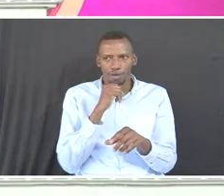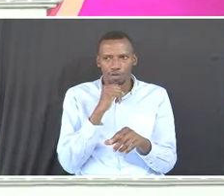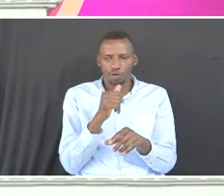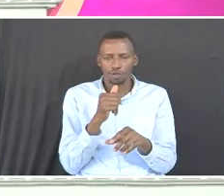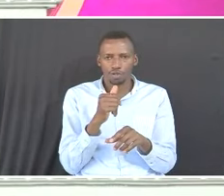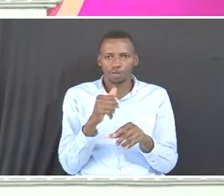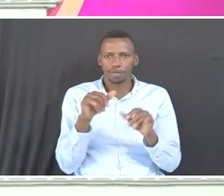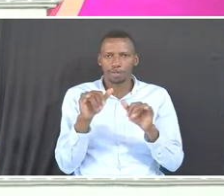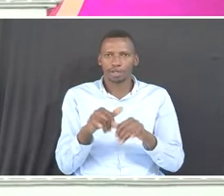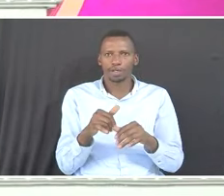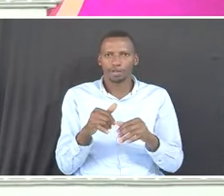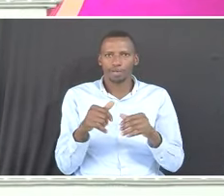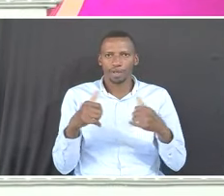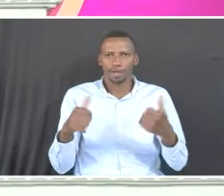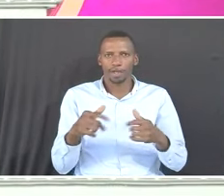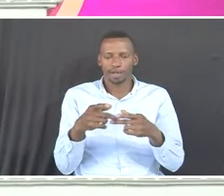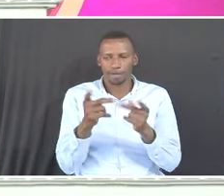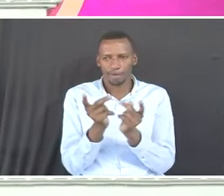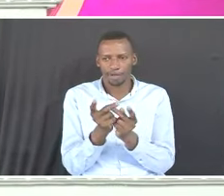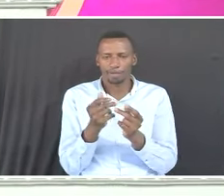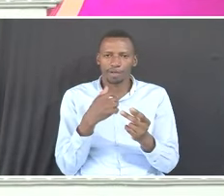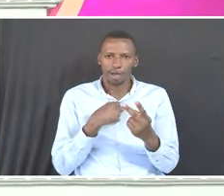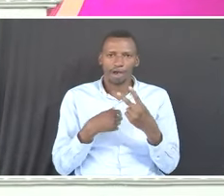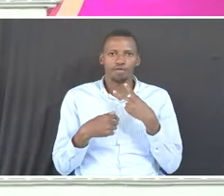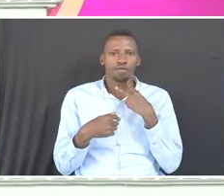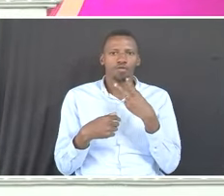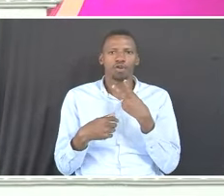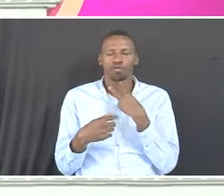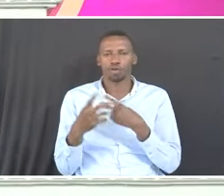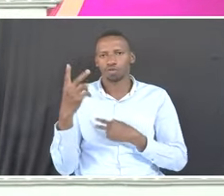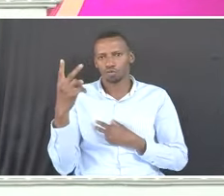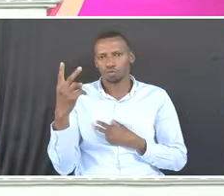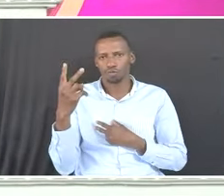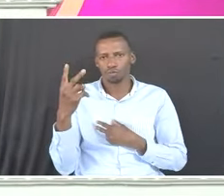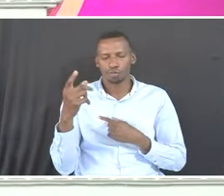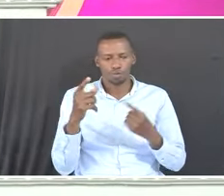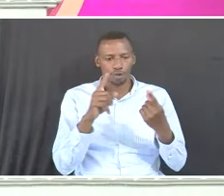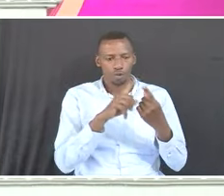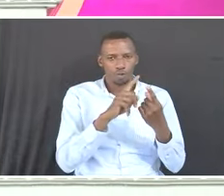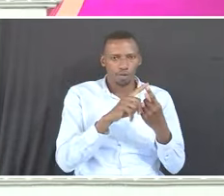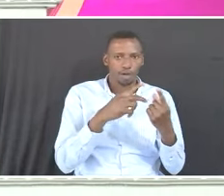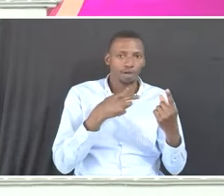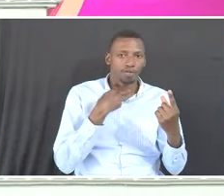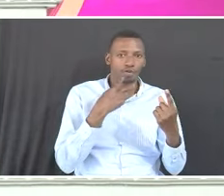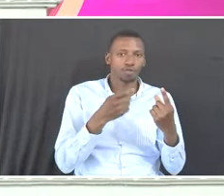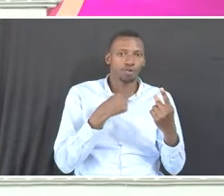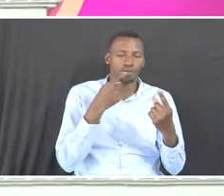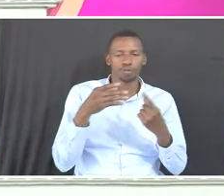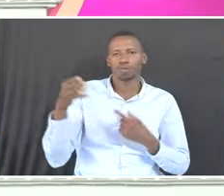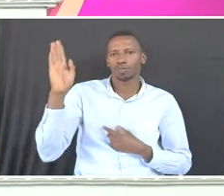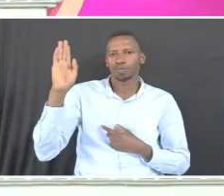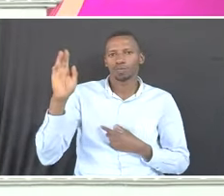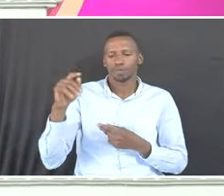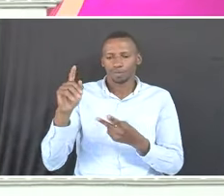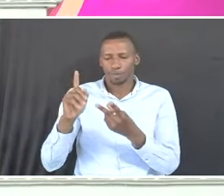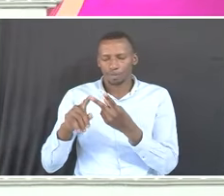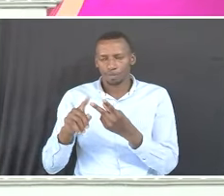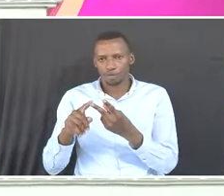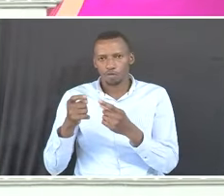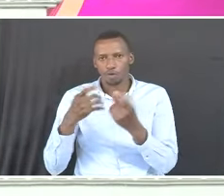unbelief. There are two voices calling you. One voice is from God. The other voice is from